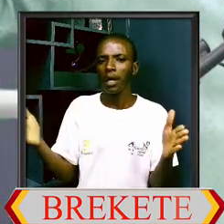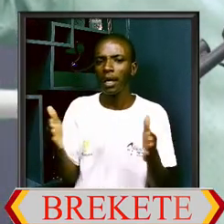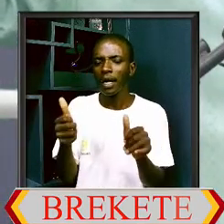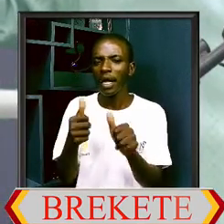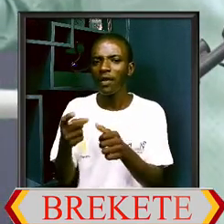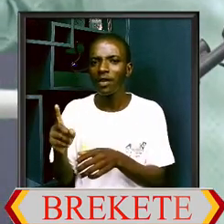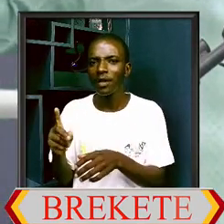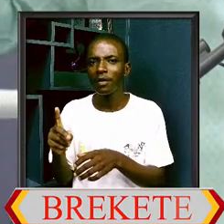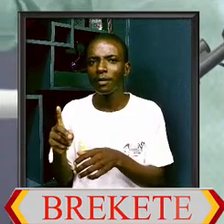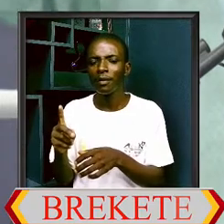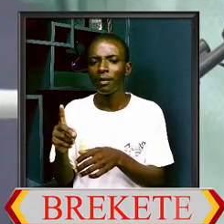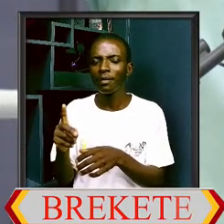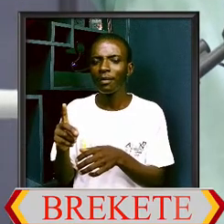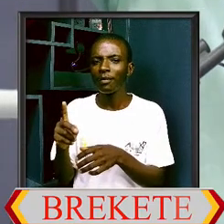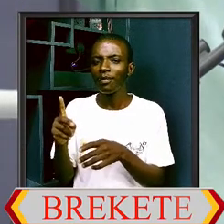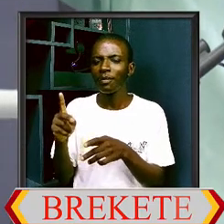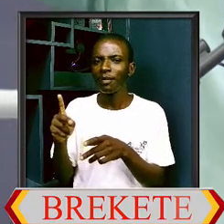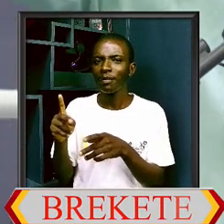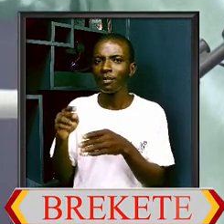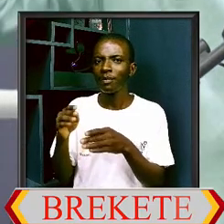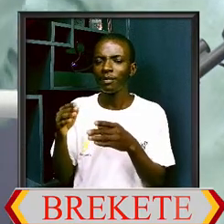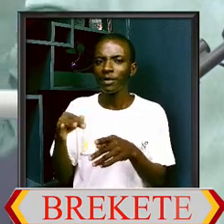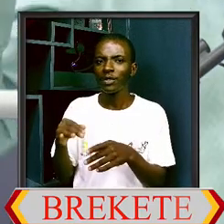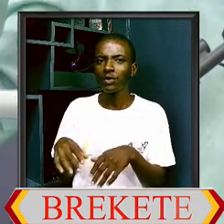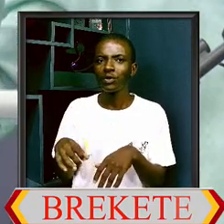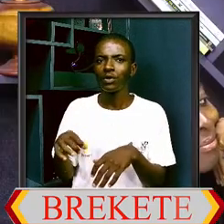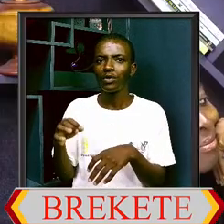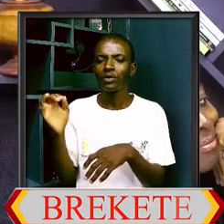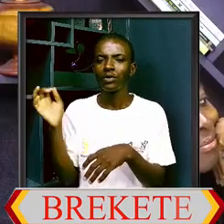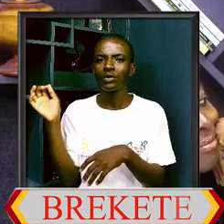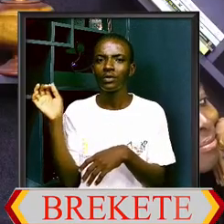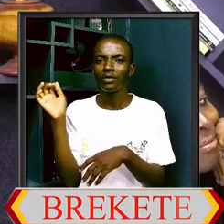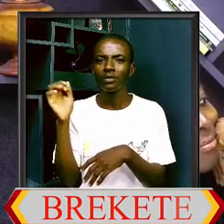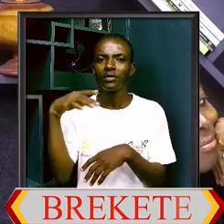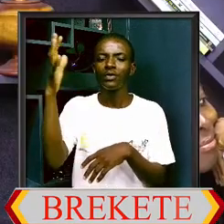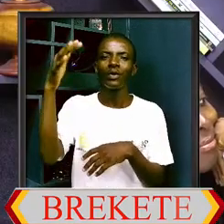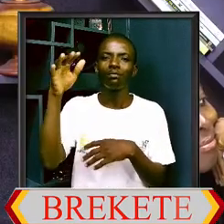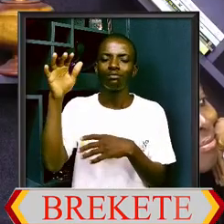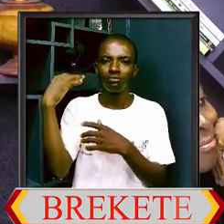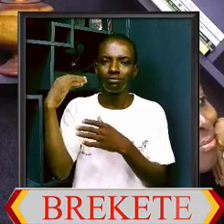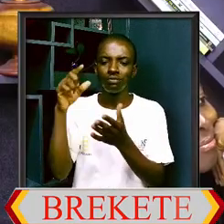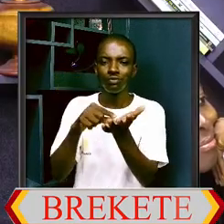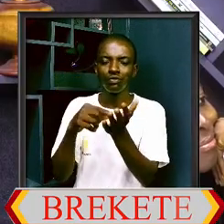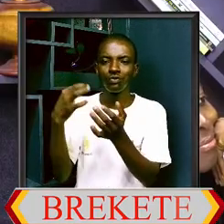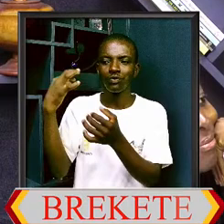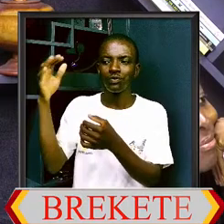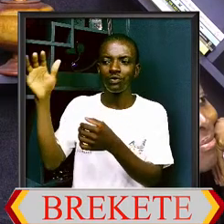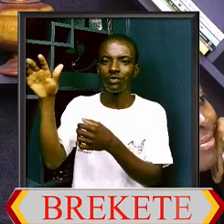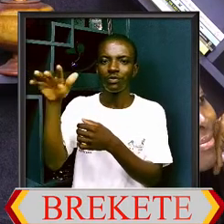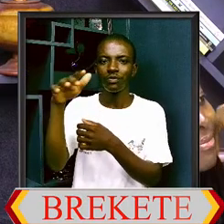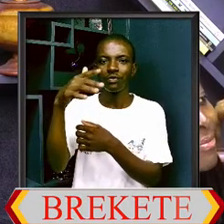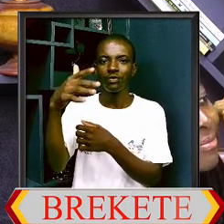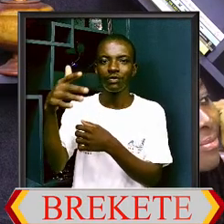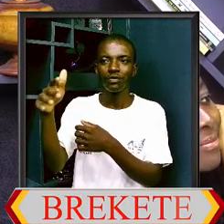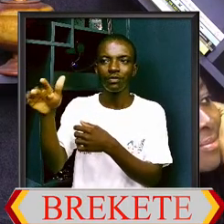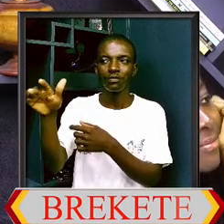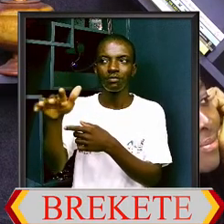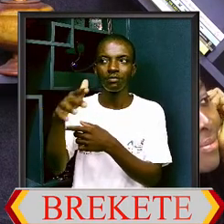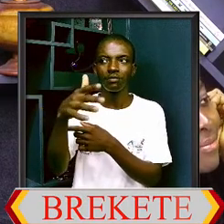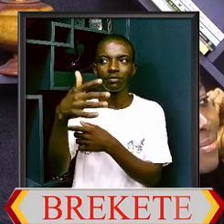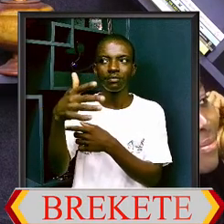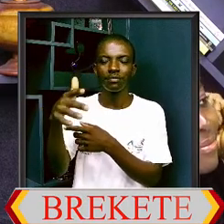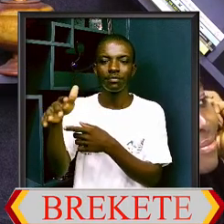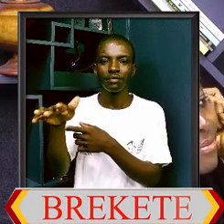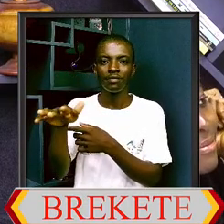for under one big tree they go draw F feather anybody with the fou feather Landing for head they